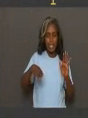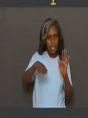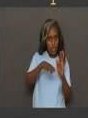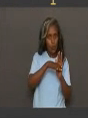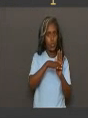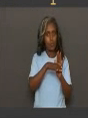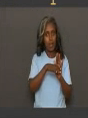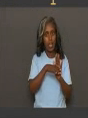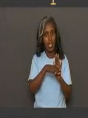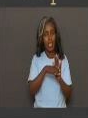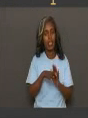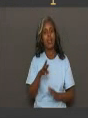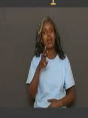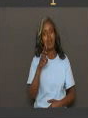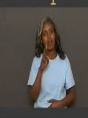by